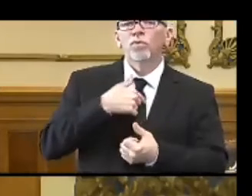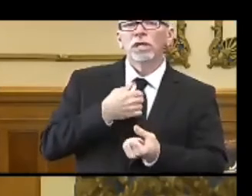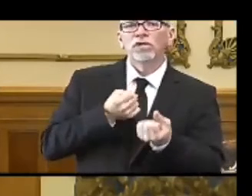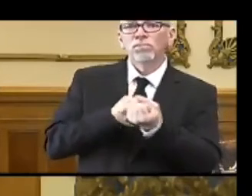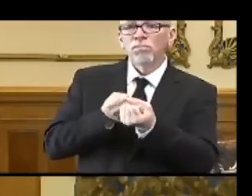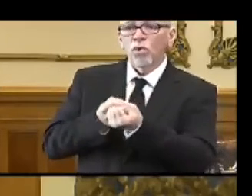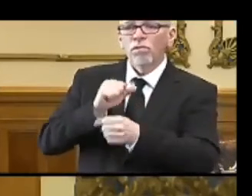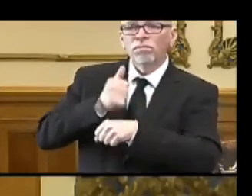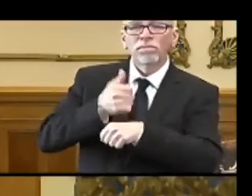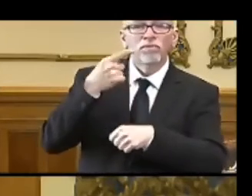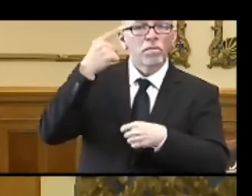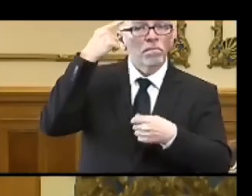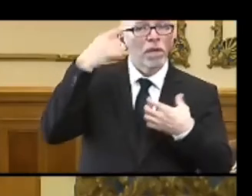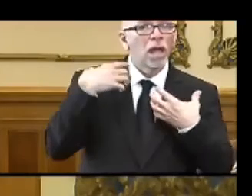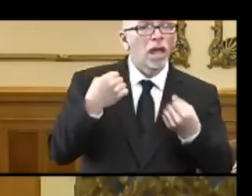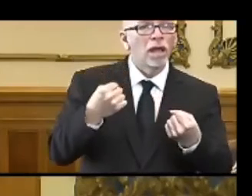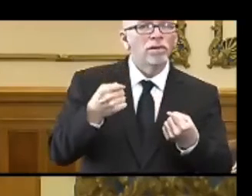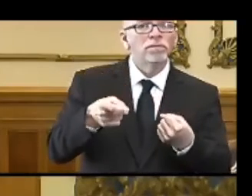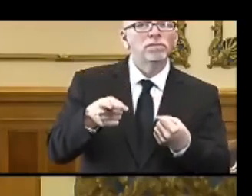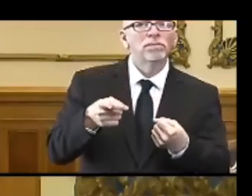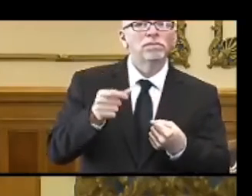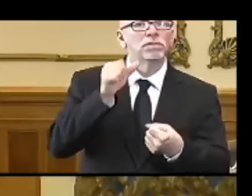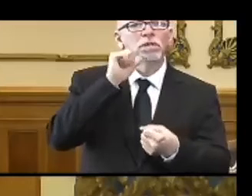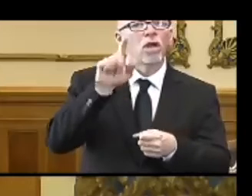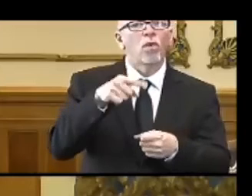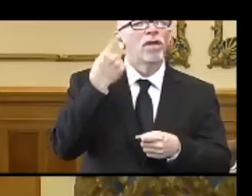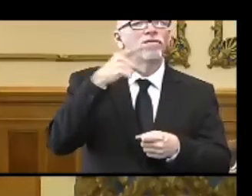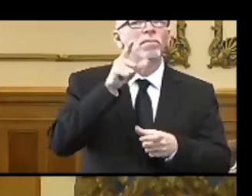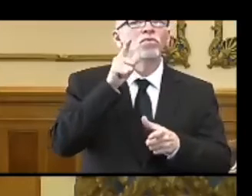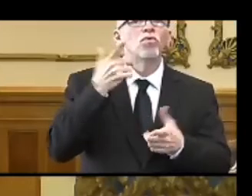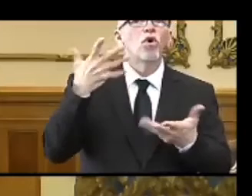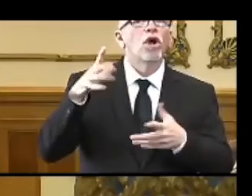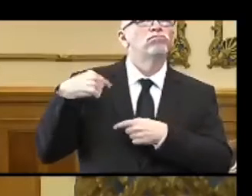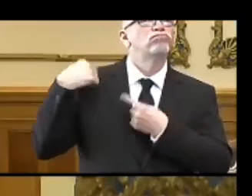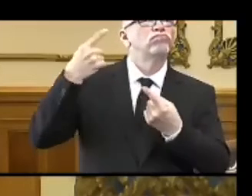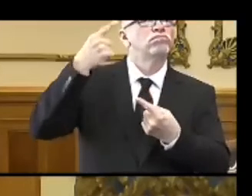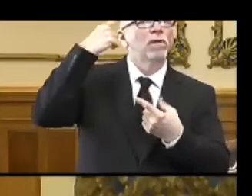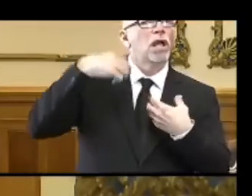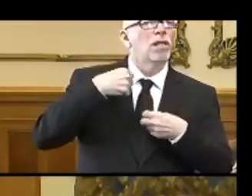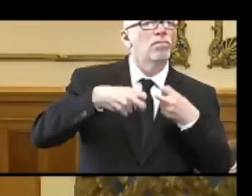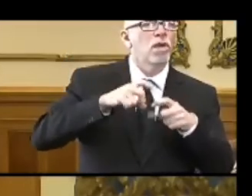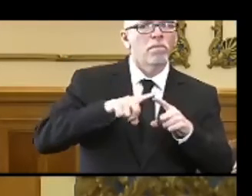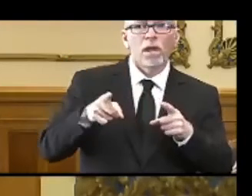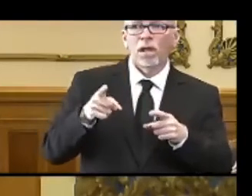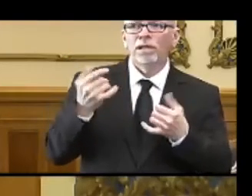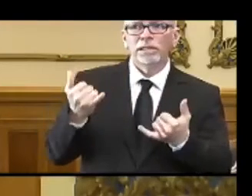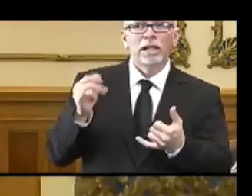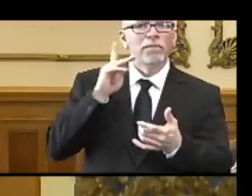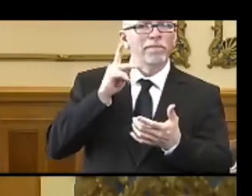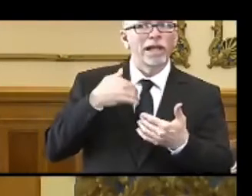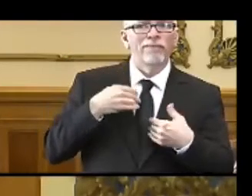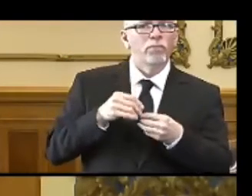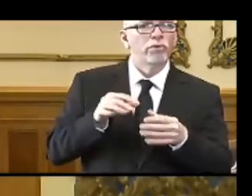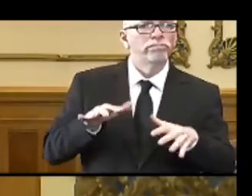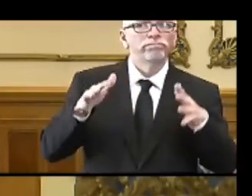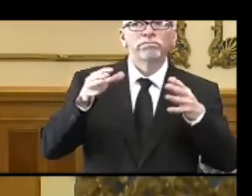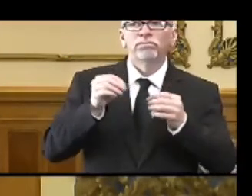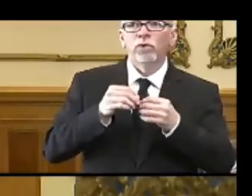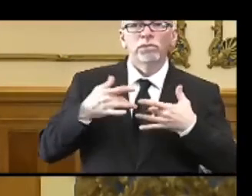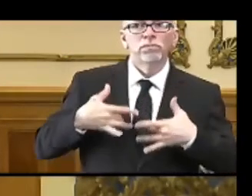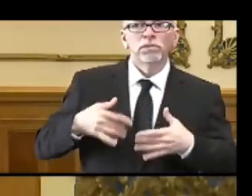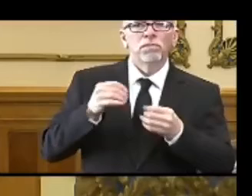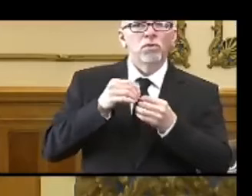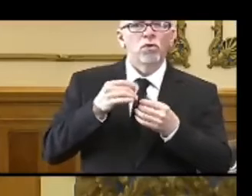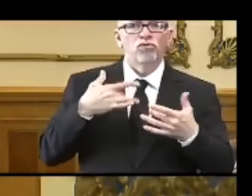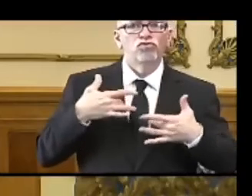place for mental health are not only for individuals with existing mental health issues, but also the anxieties and concerns that people have in